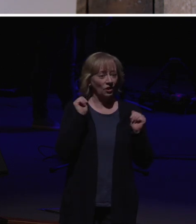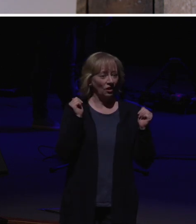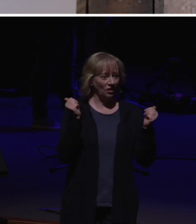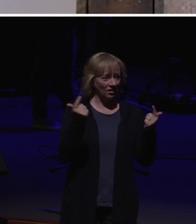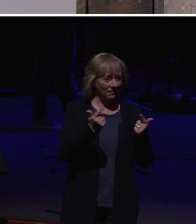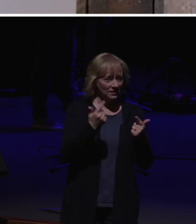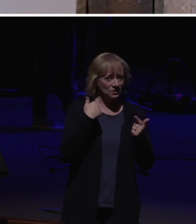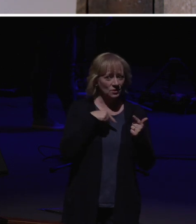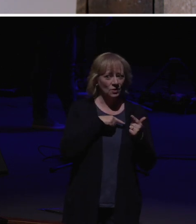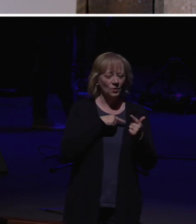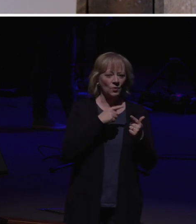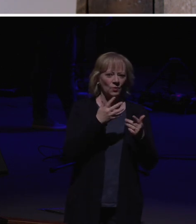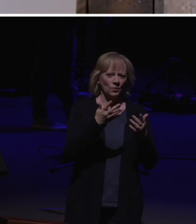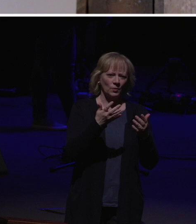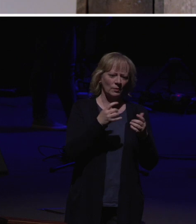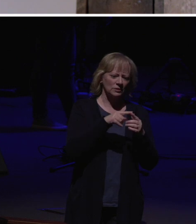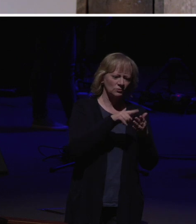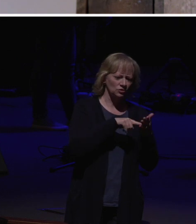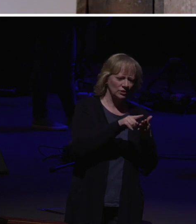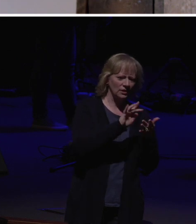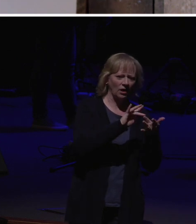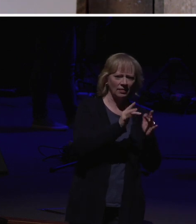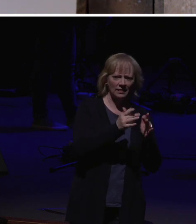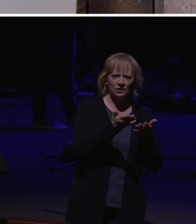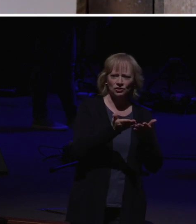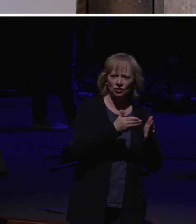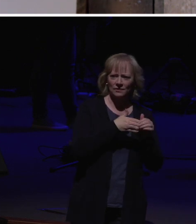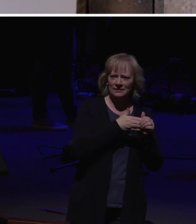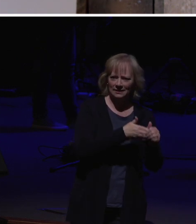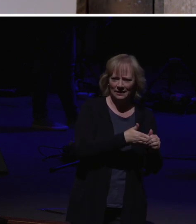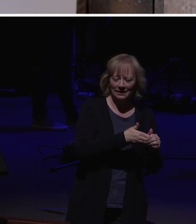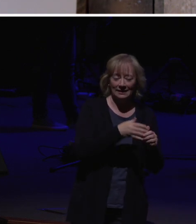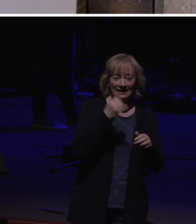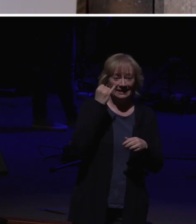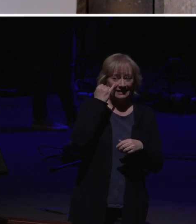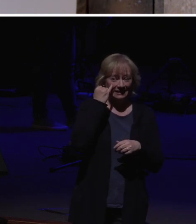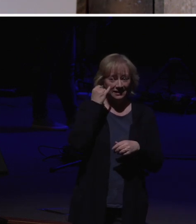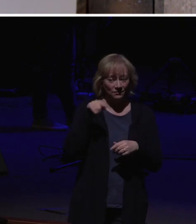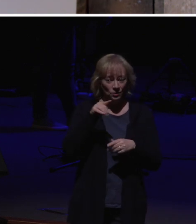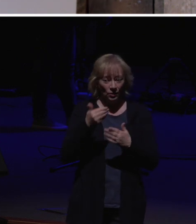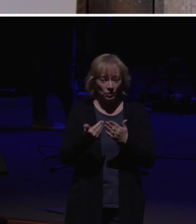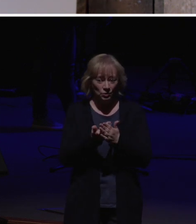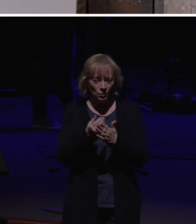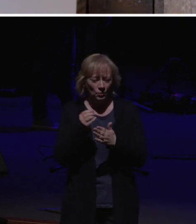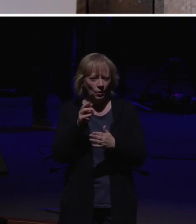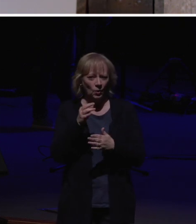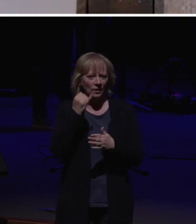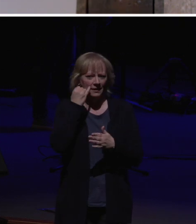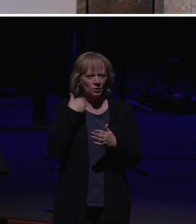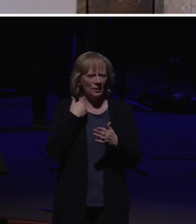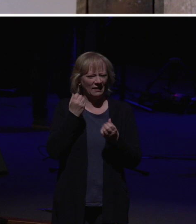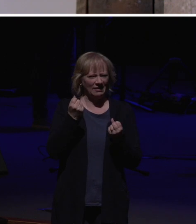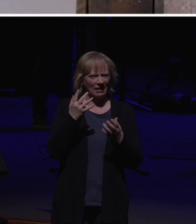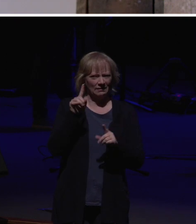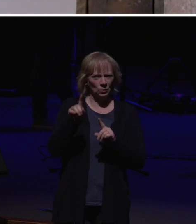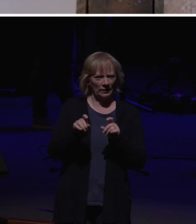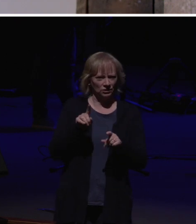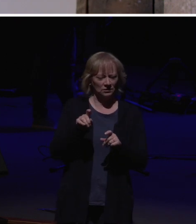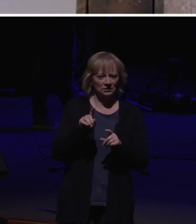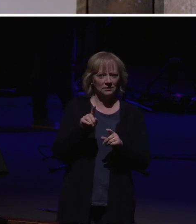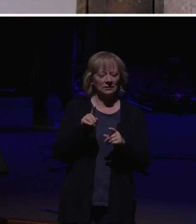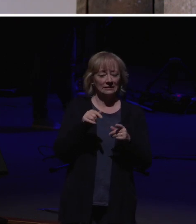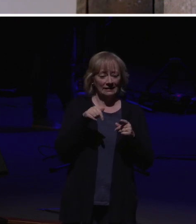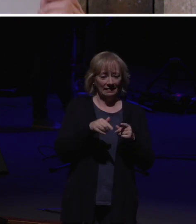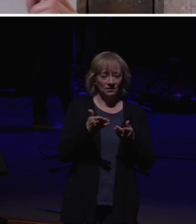check our online service guide out. And if you are new, or even if you've got a ton of questions, go to Connect Central after